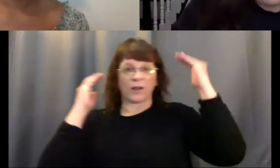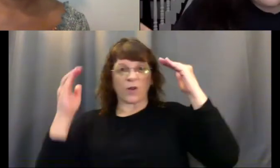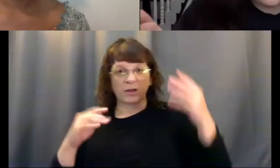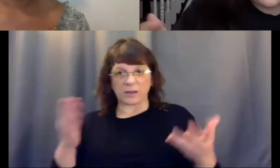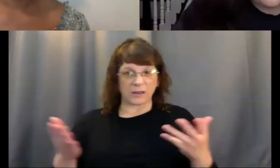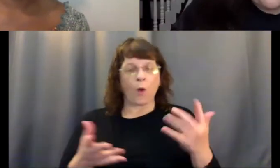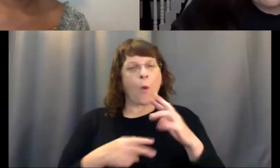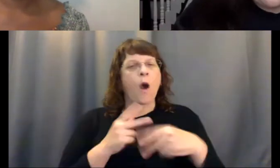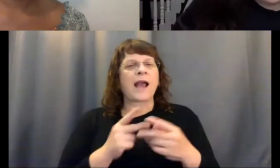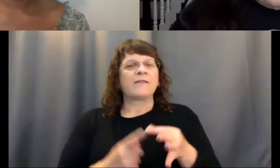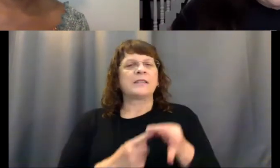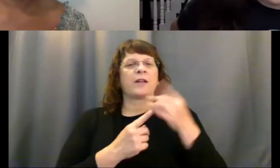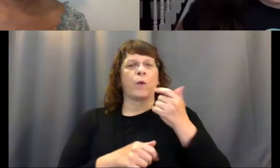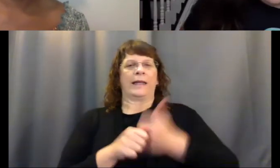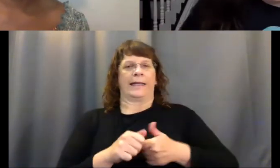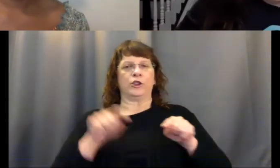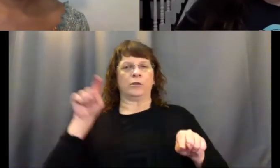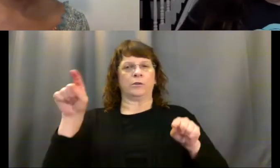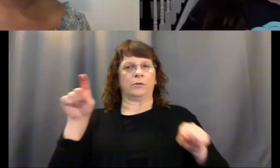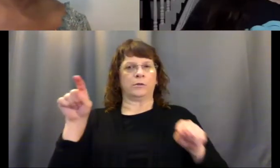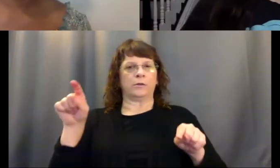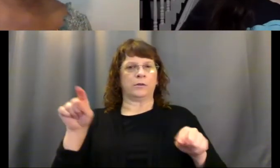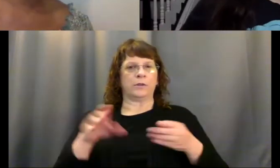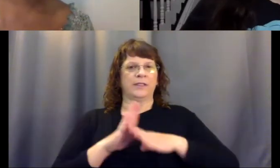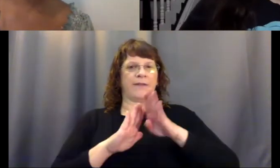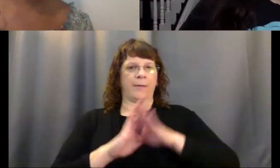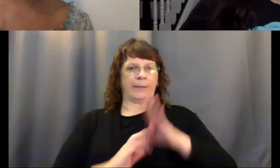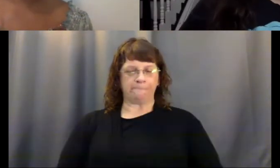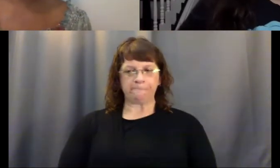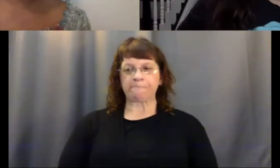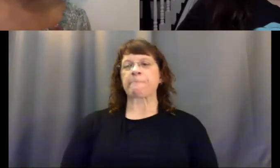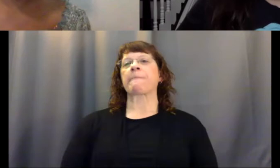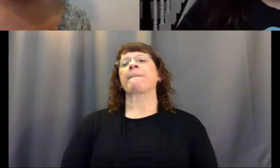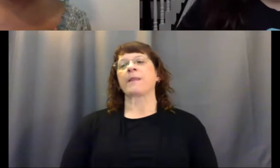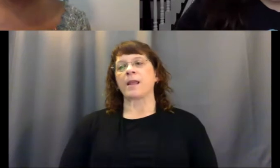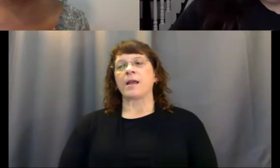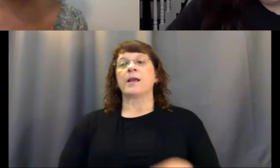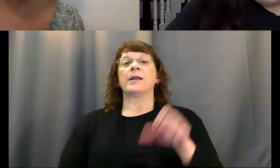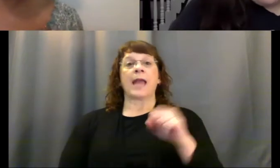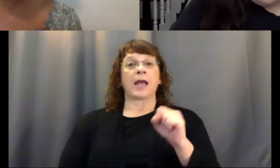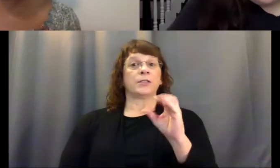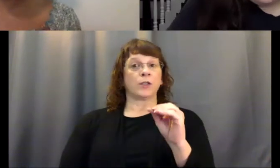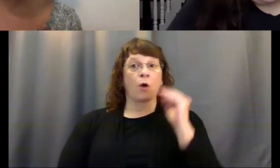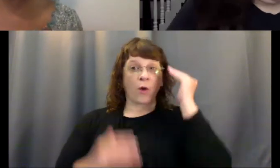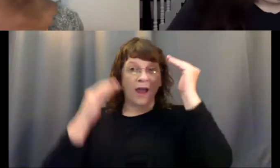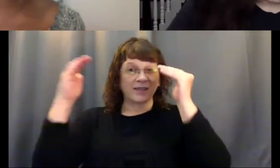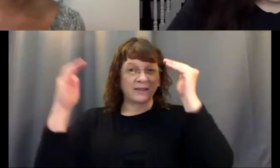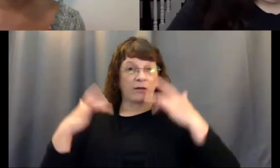kind of specialties of each stage of development? Yeah. So adults tend to do better